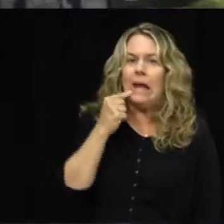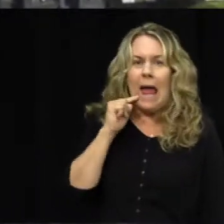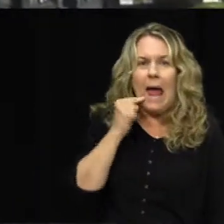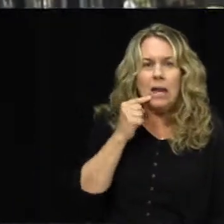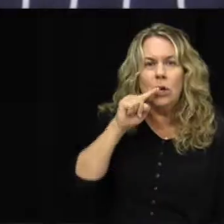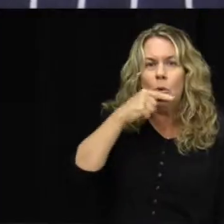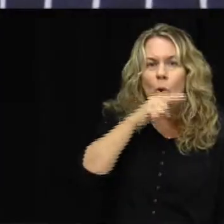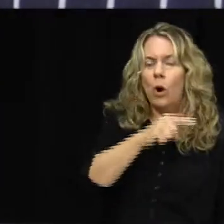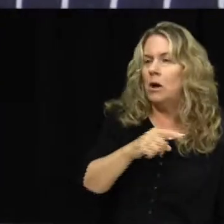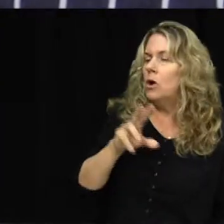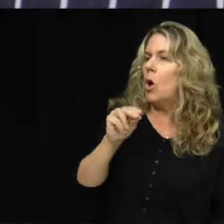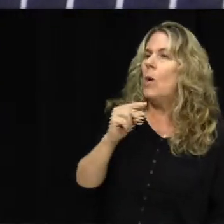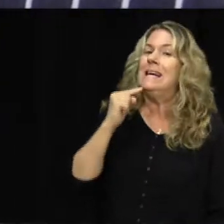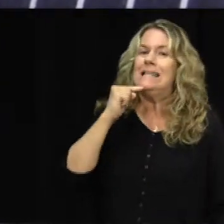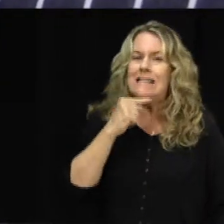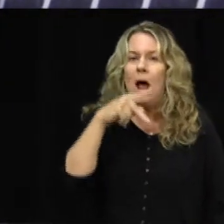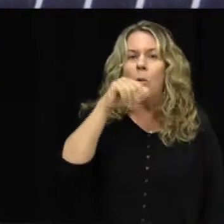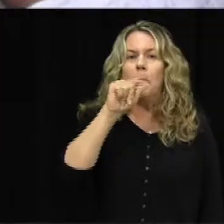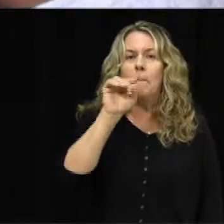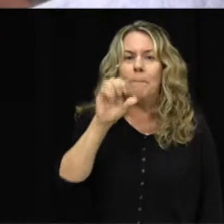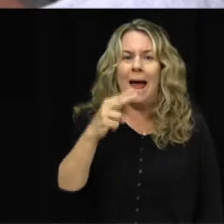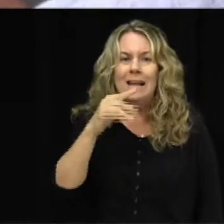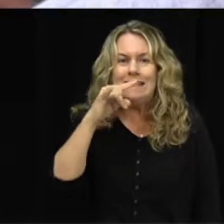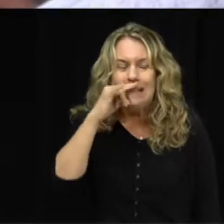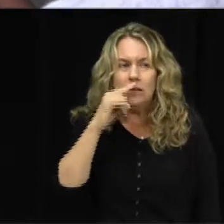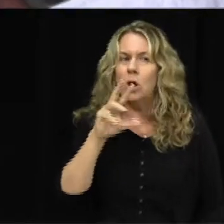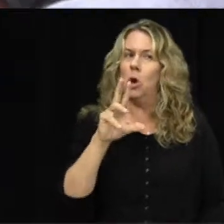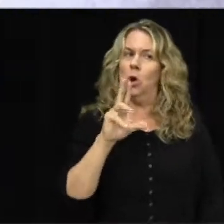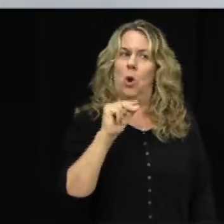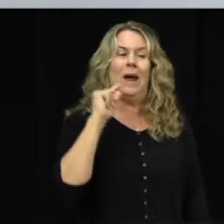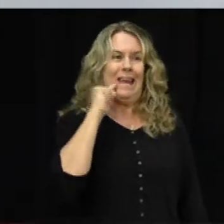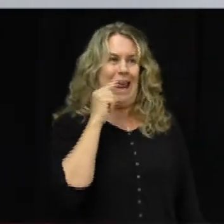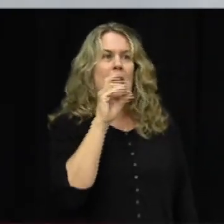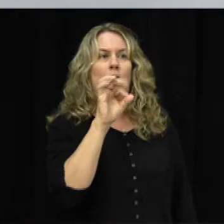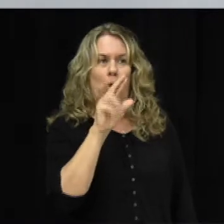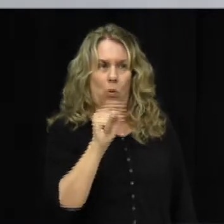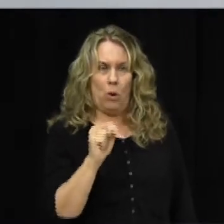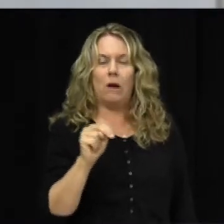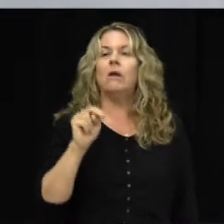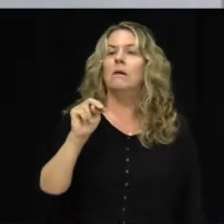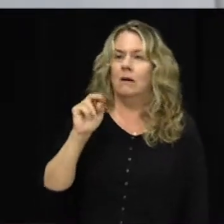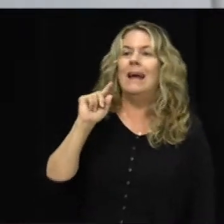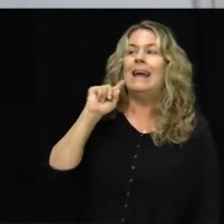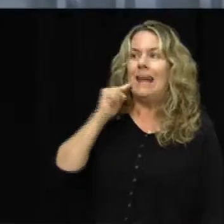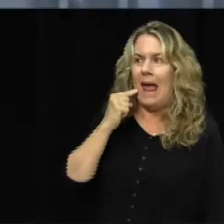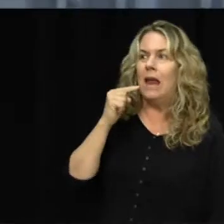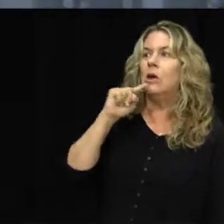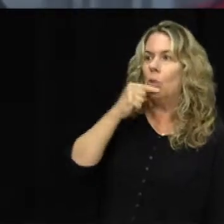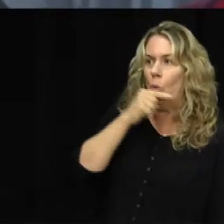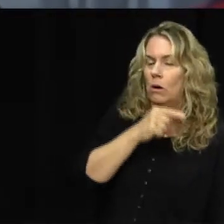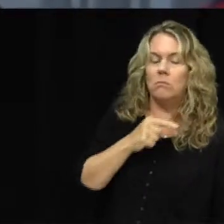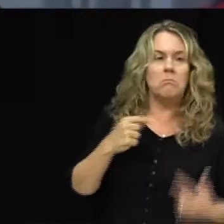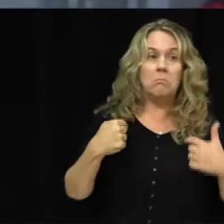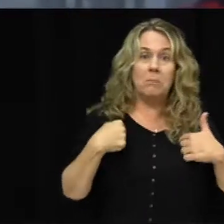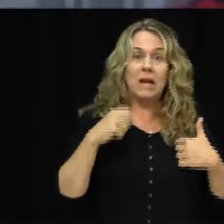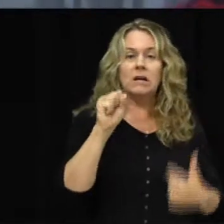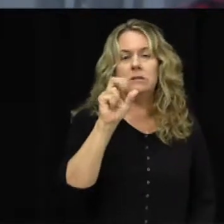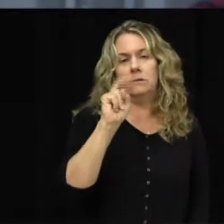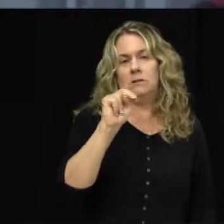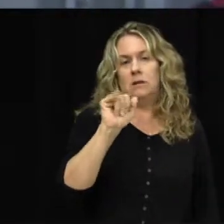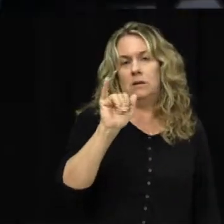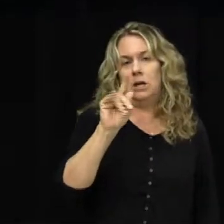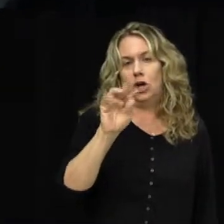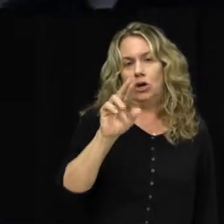Candy corn. Sour Patch Kids. Candy corn. Candy corn. To me,